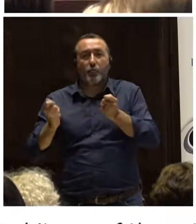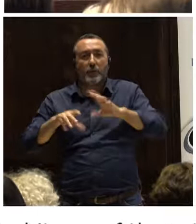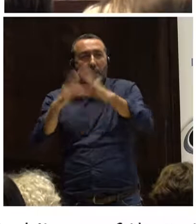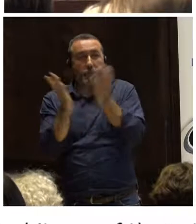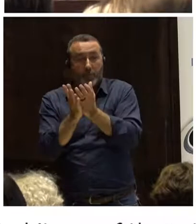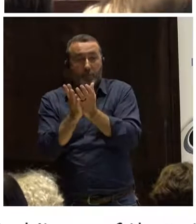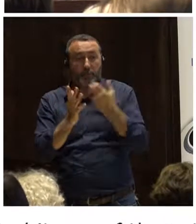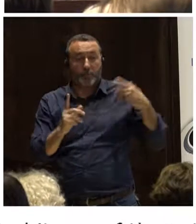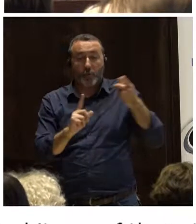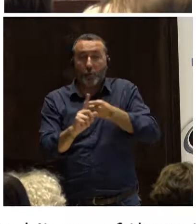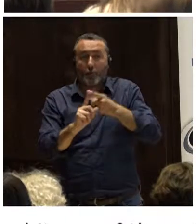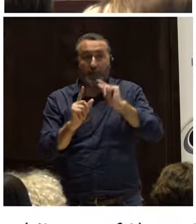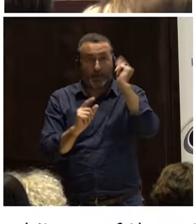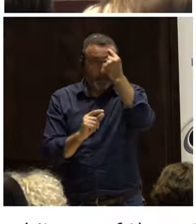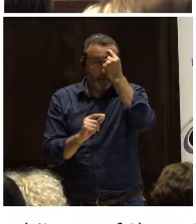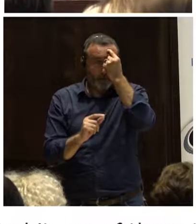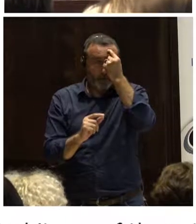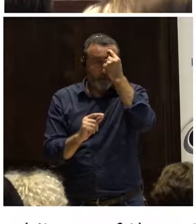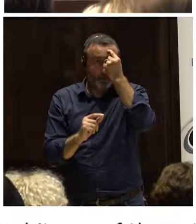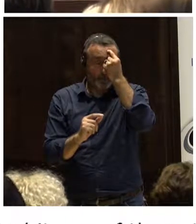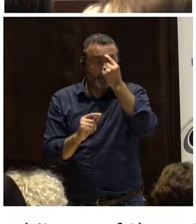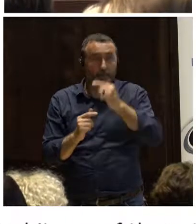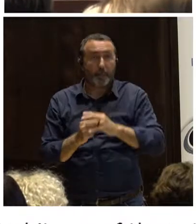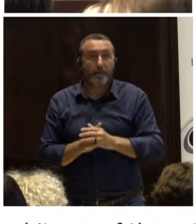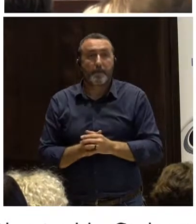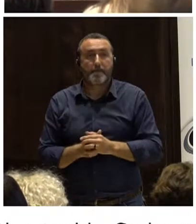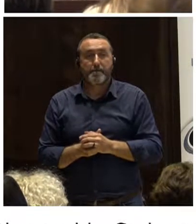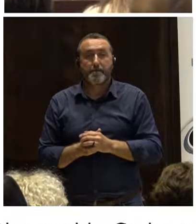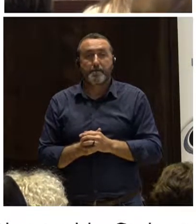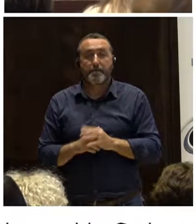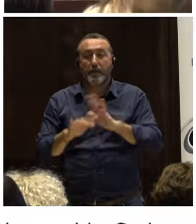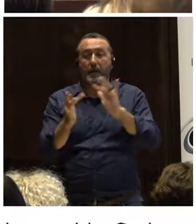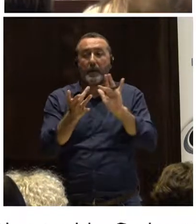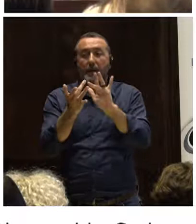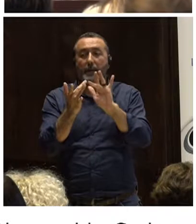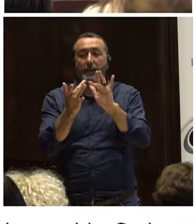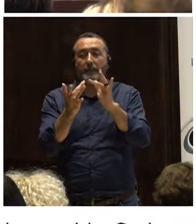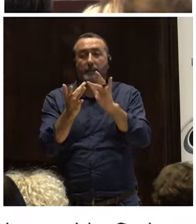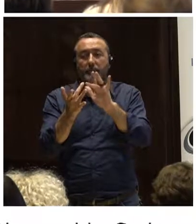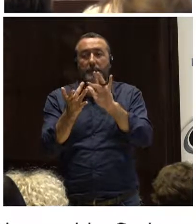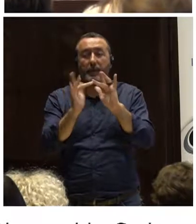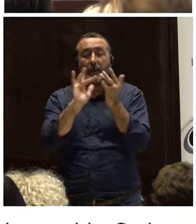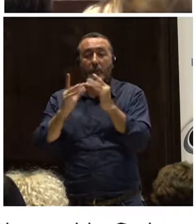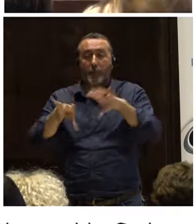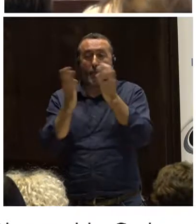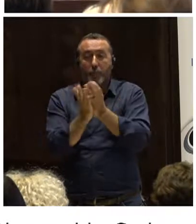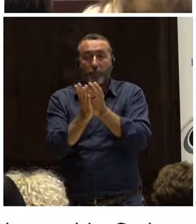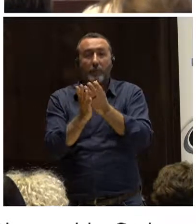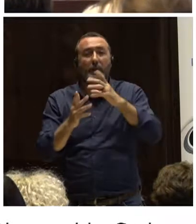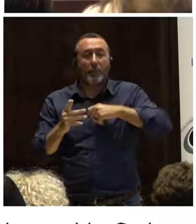an augmentative communication device, so he can say some things. And he can also use those to